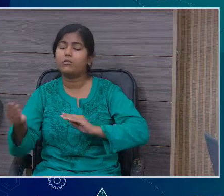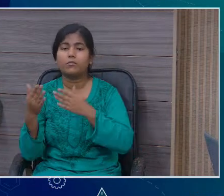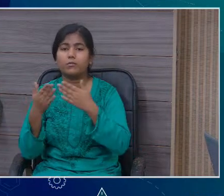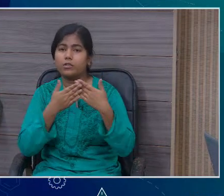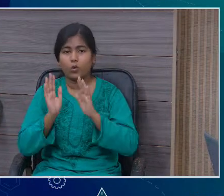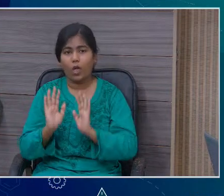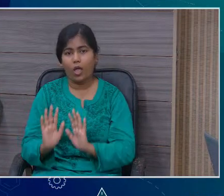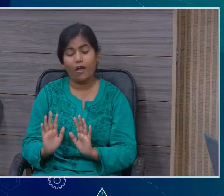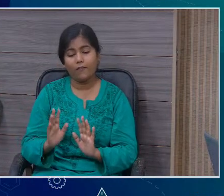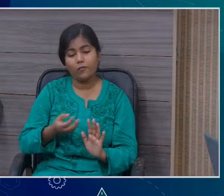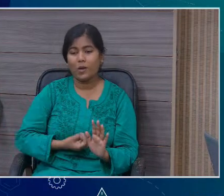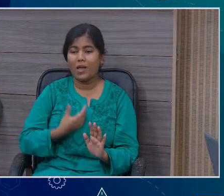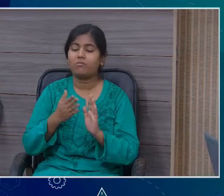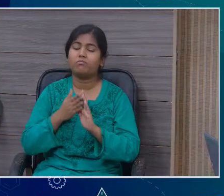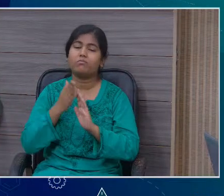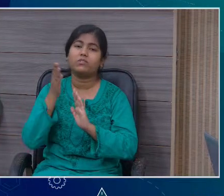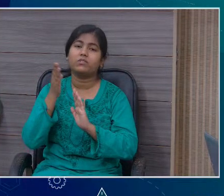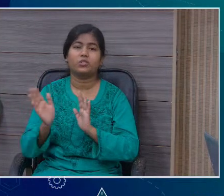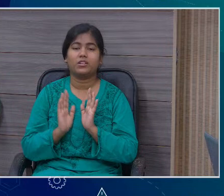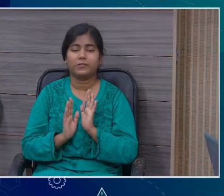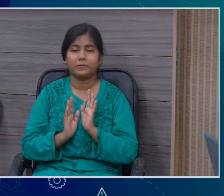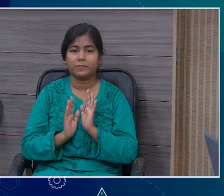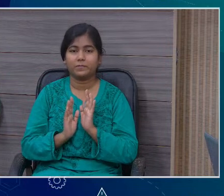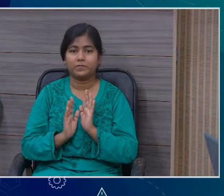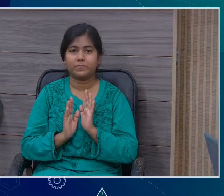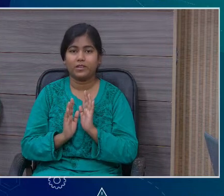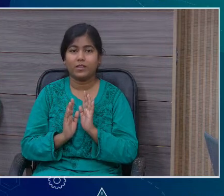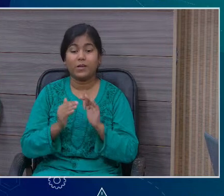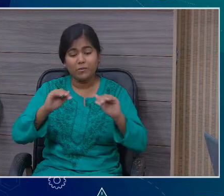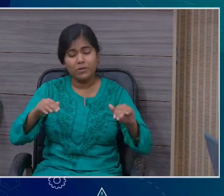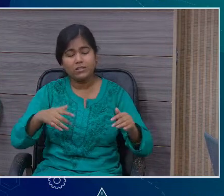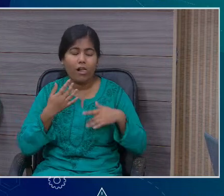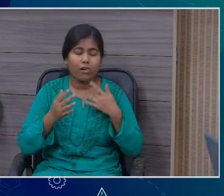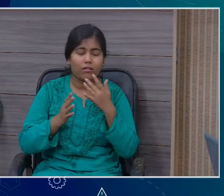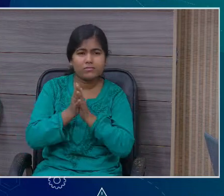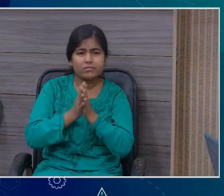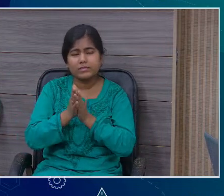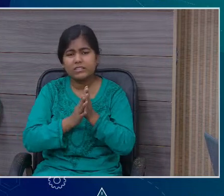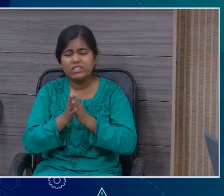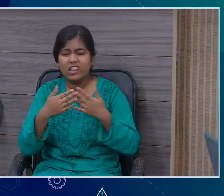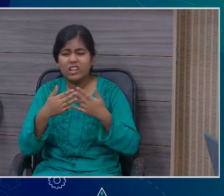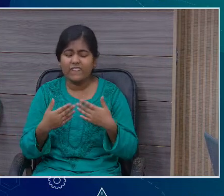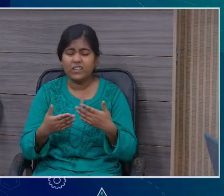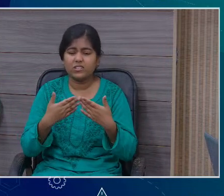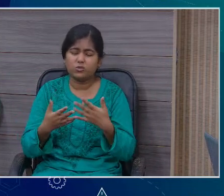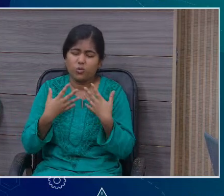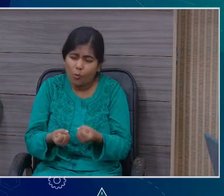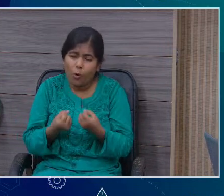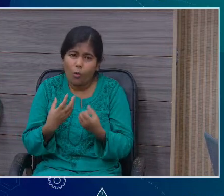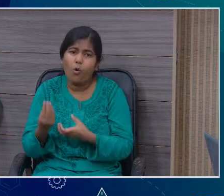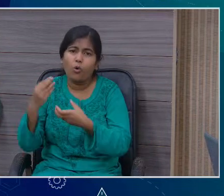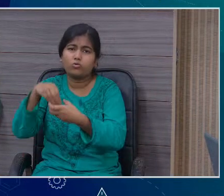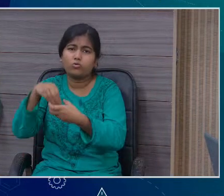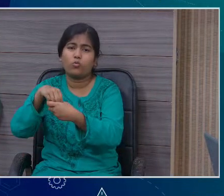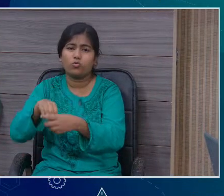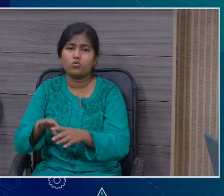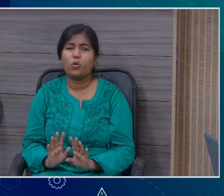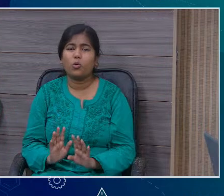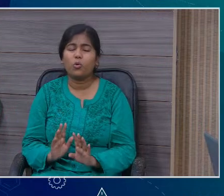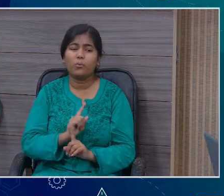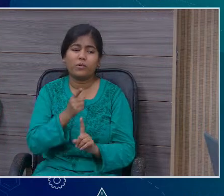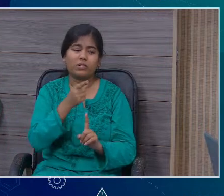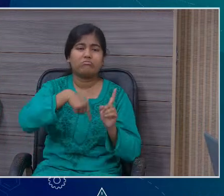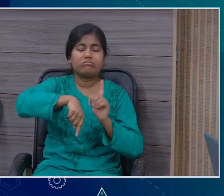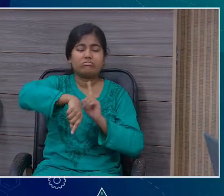writer sees that the child has the curiosity, they like to go to school, but they don't have it. They don't have the basic amenities